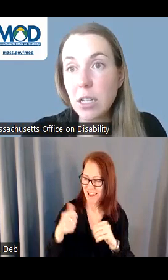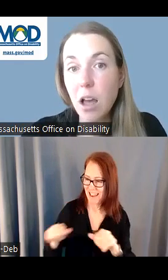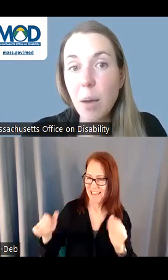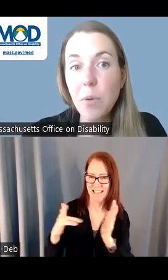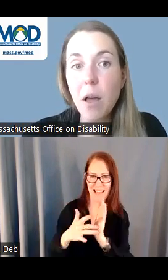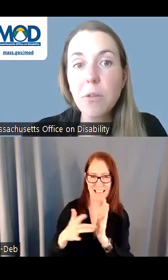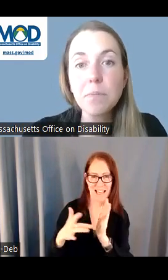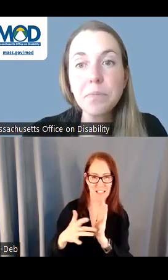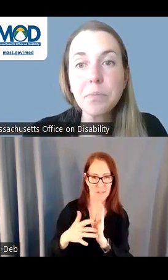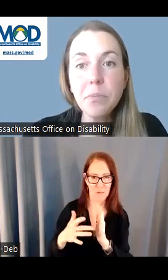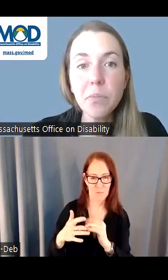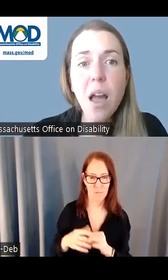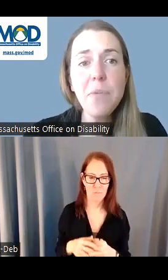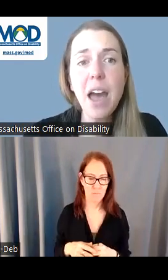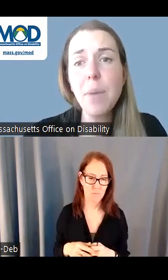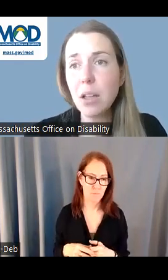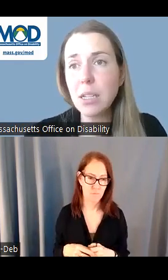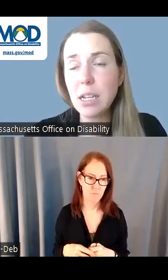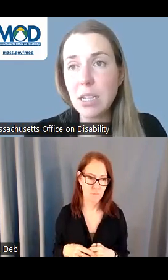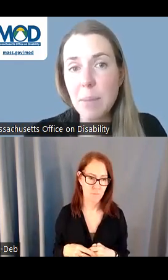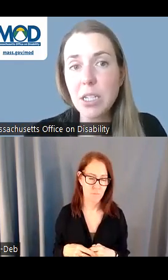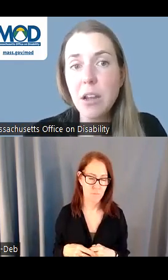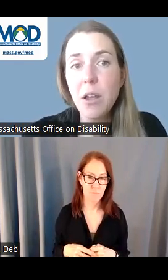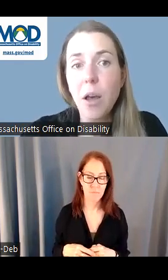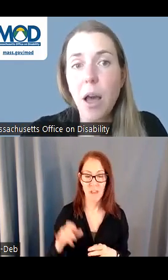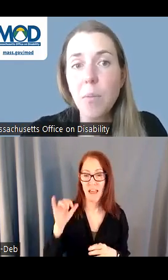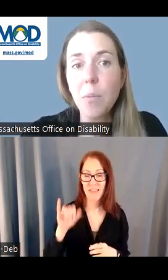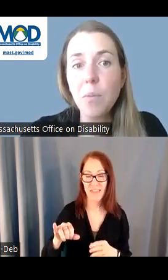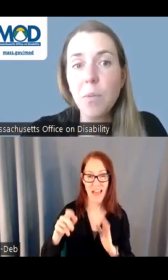manage as a Commonwealth. That policy adopts